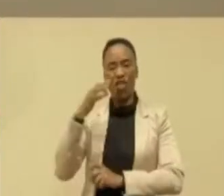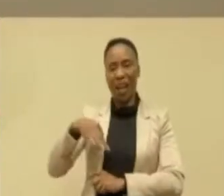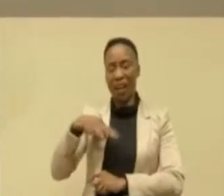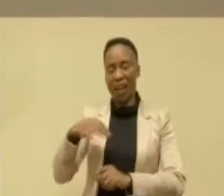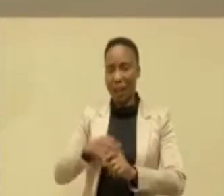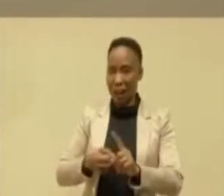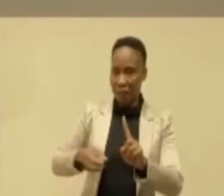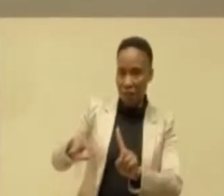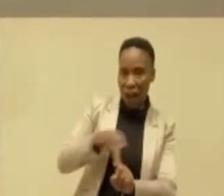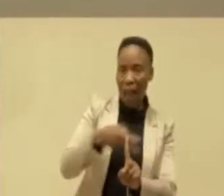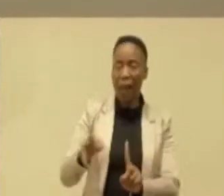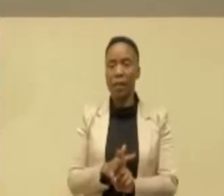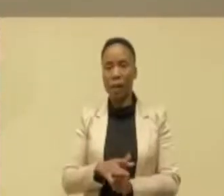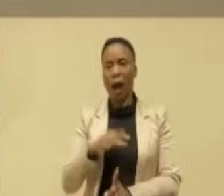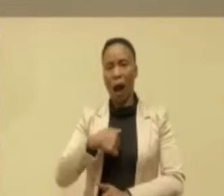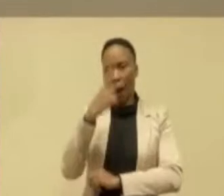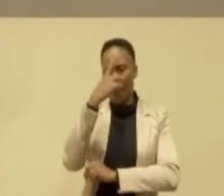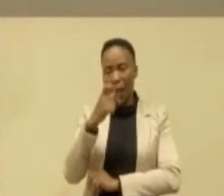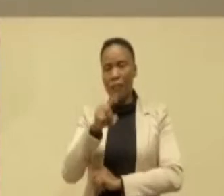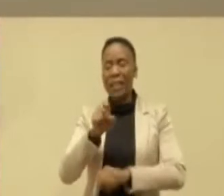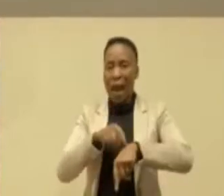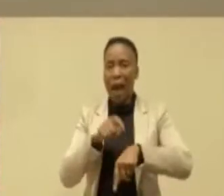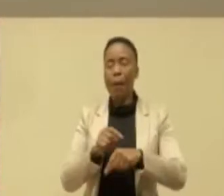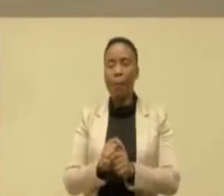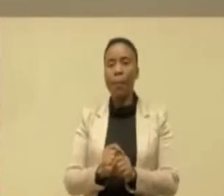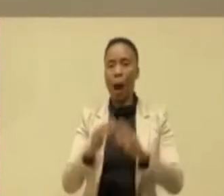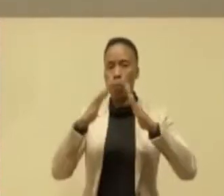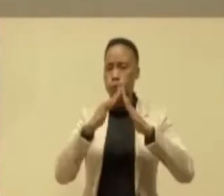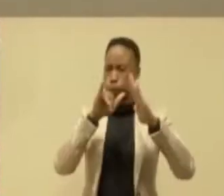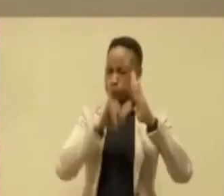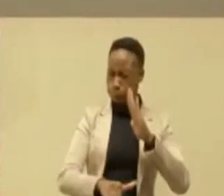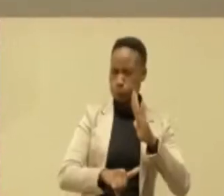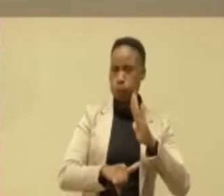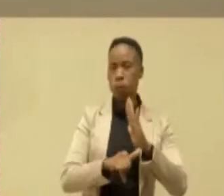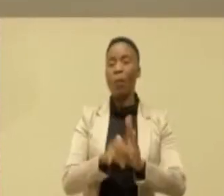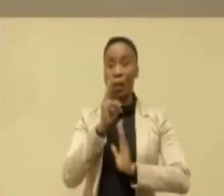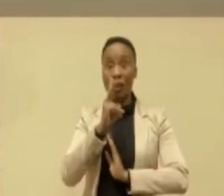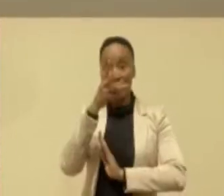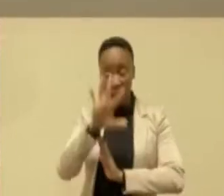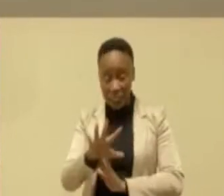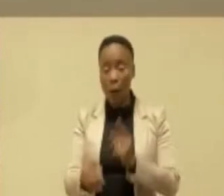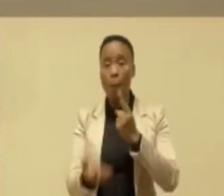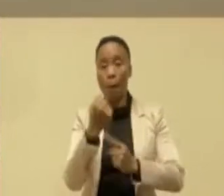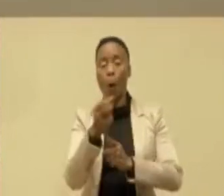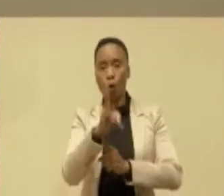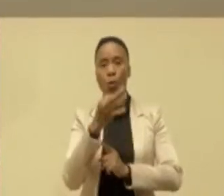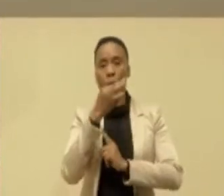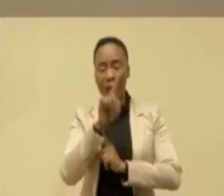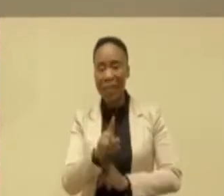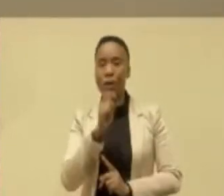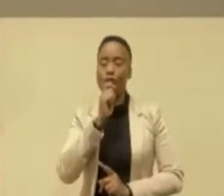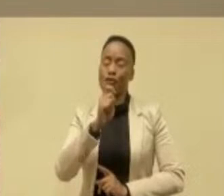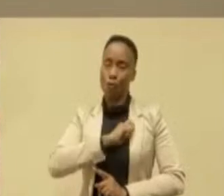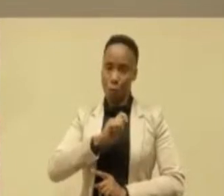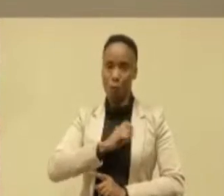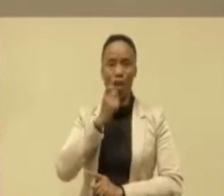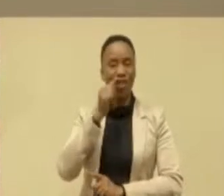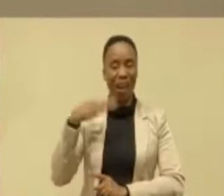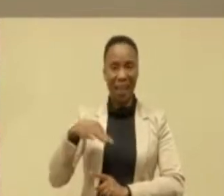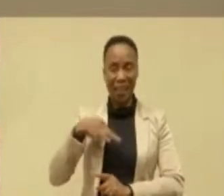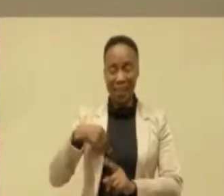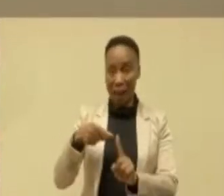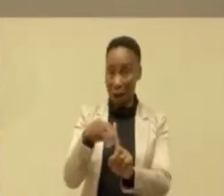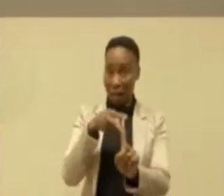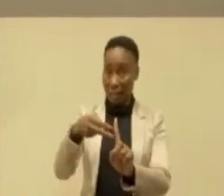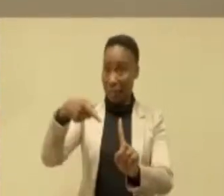covet 19 lock heart lockdown we've realized and we picked up that indeed gender-based violence is one of